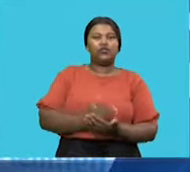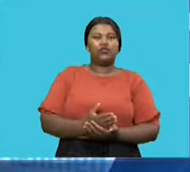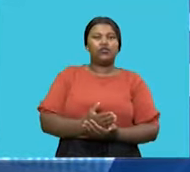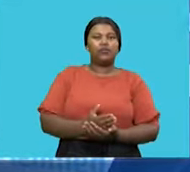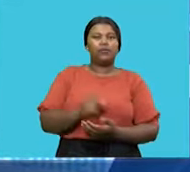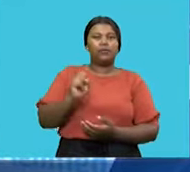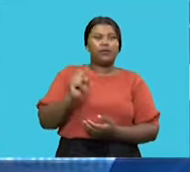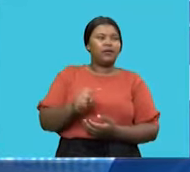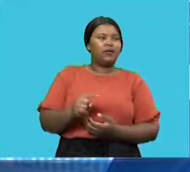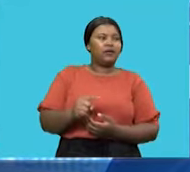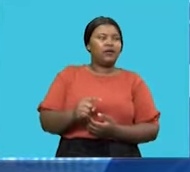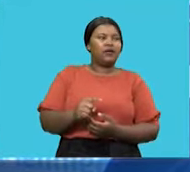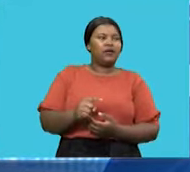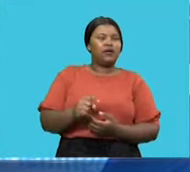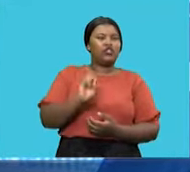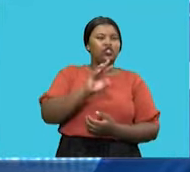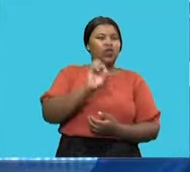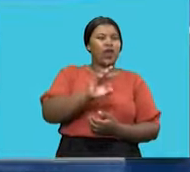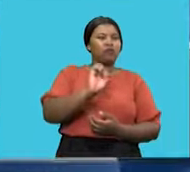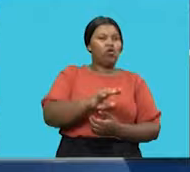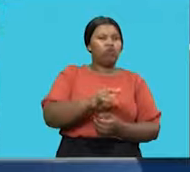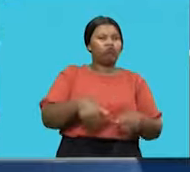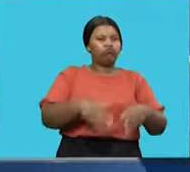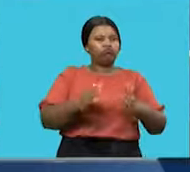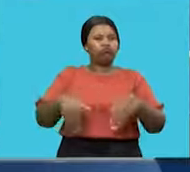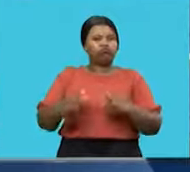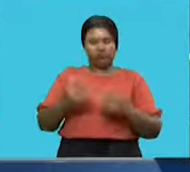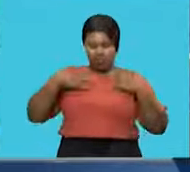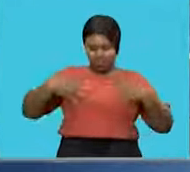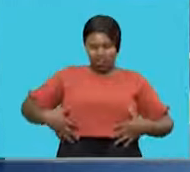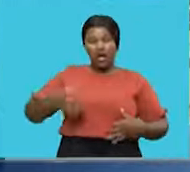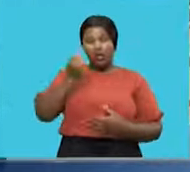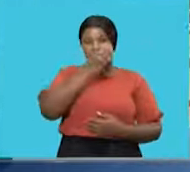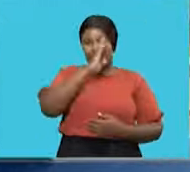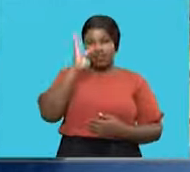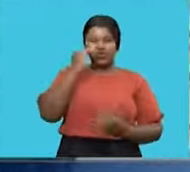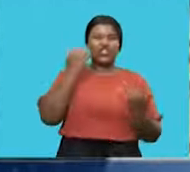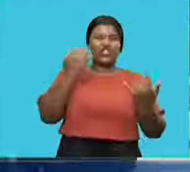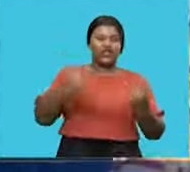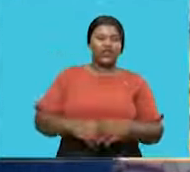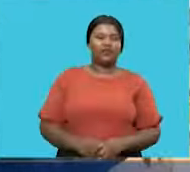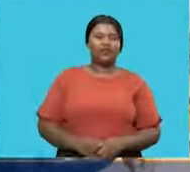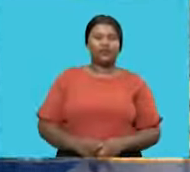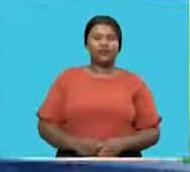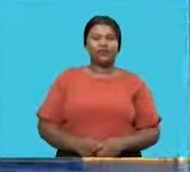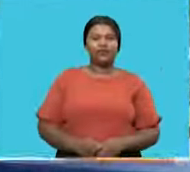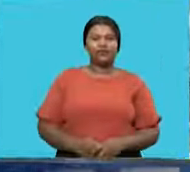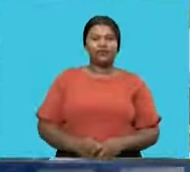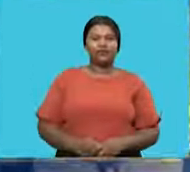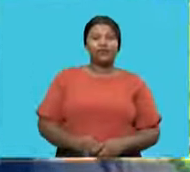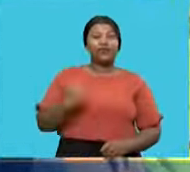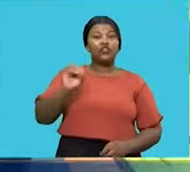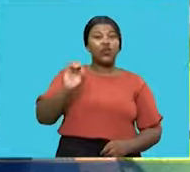we paint the streets of Soweto blue and green. The Soweto Marathon transformed into celebrating the